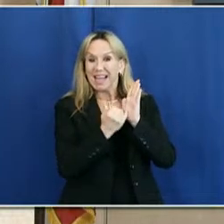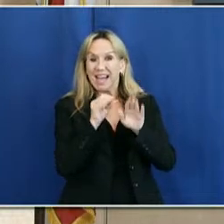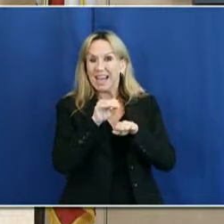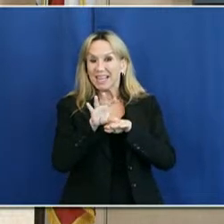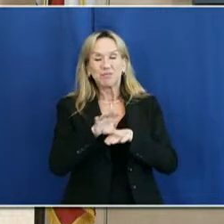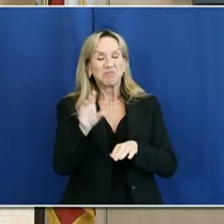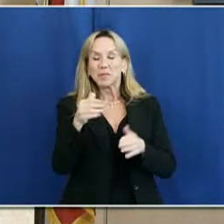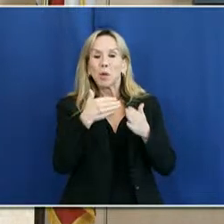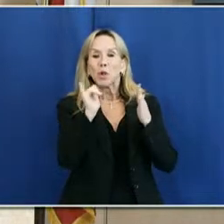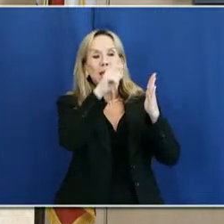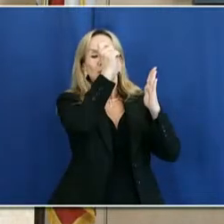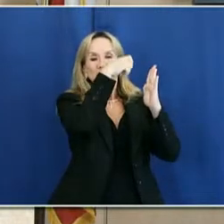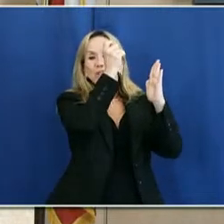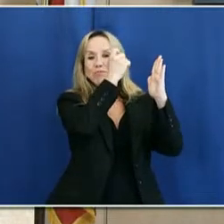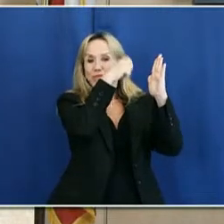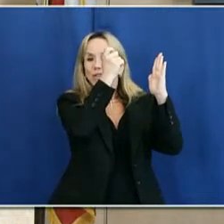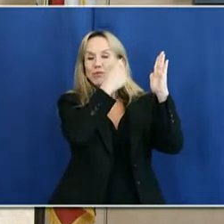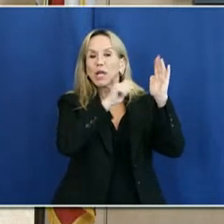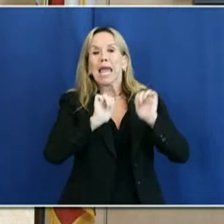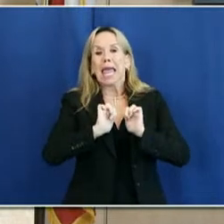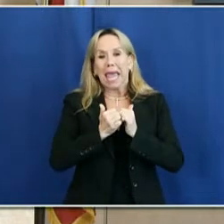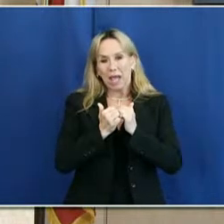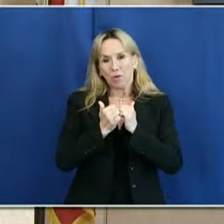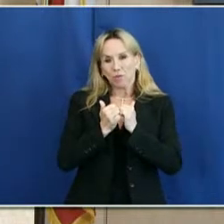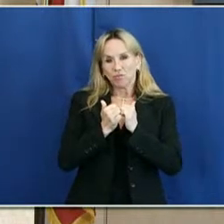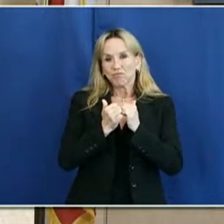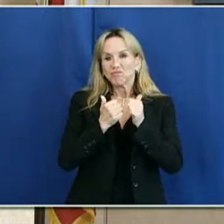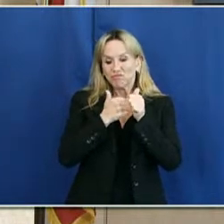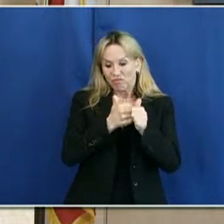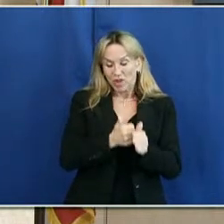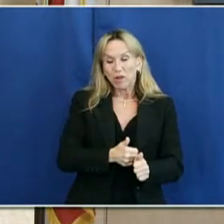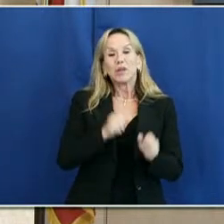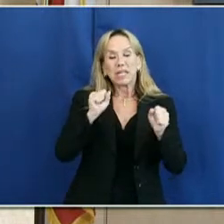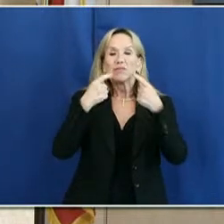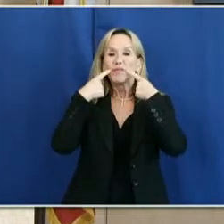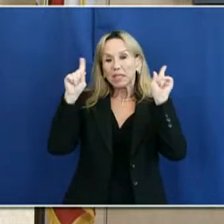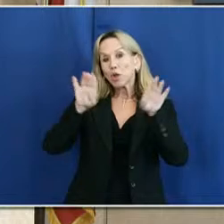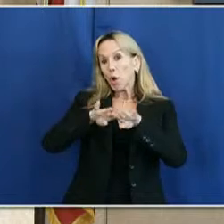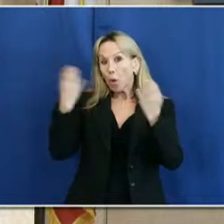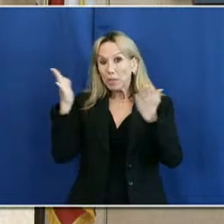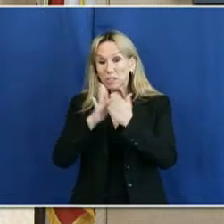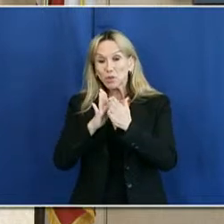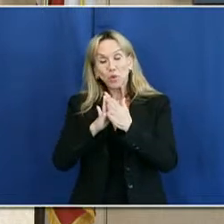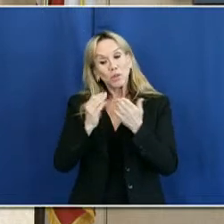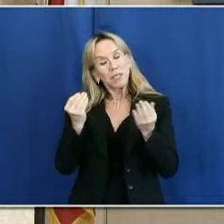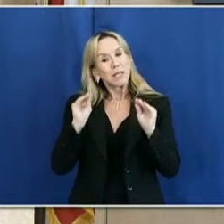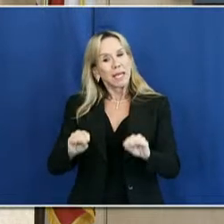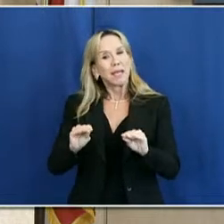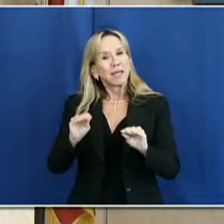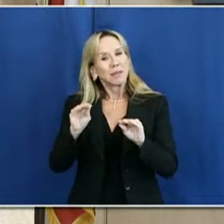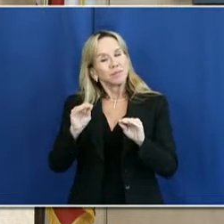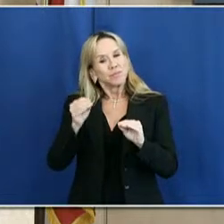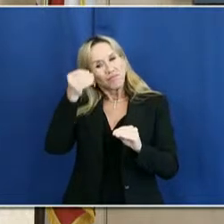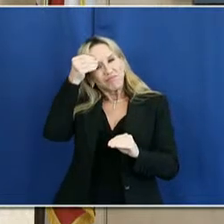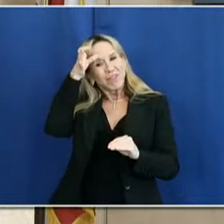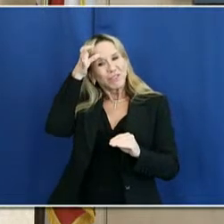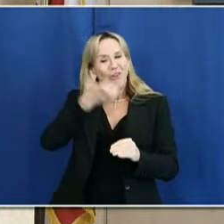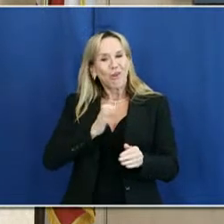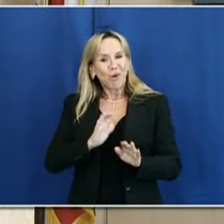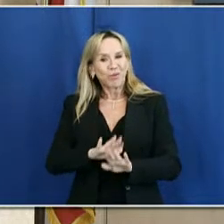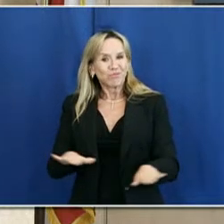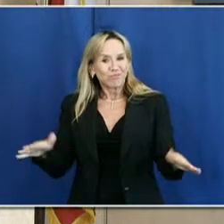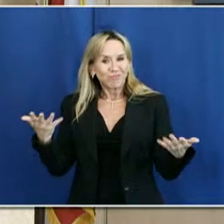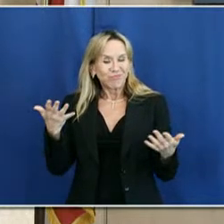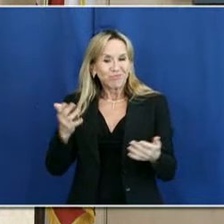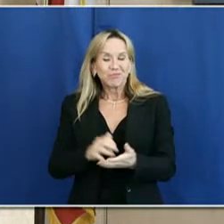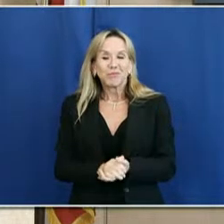do these things to effectively open schools and provide education for our kids. So it's a menu of options, if